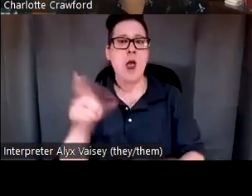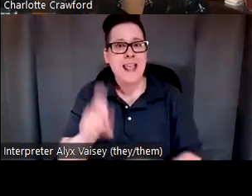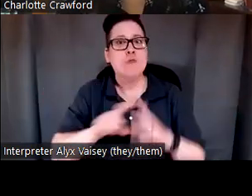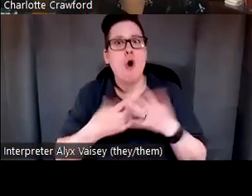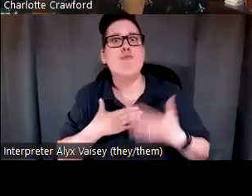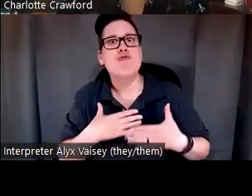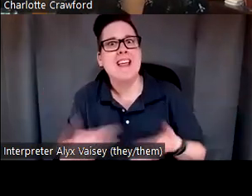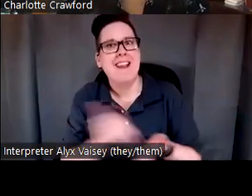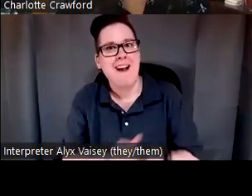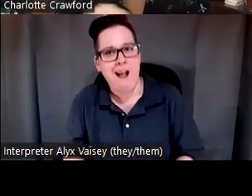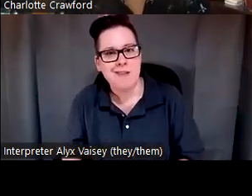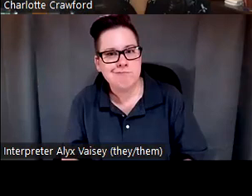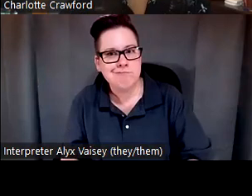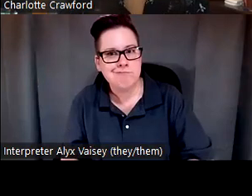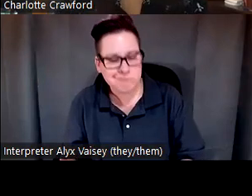again.